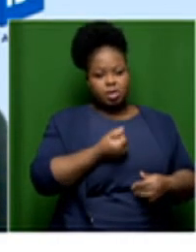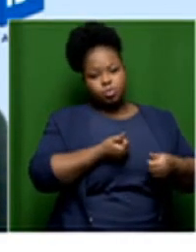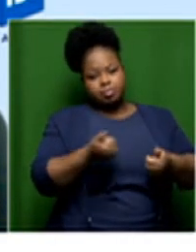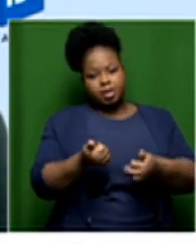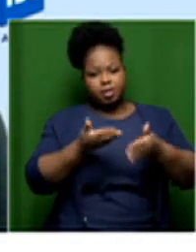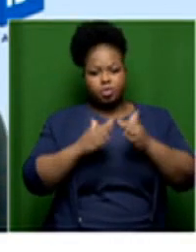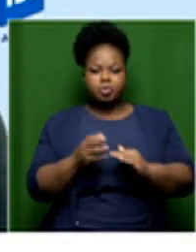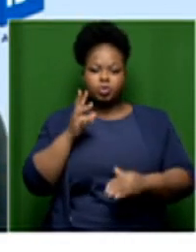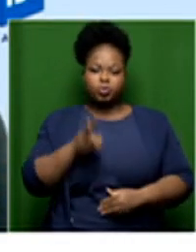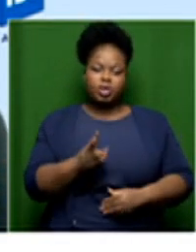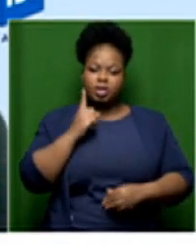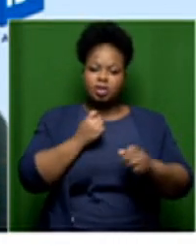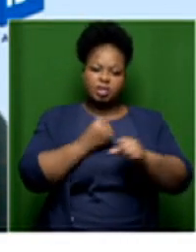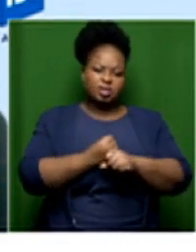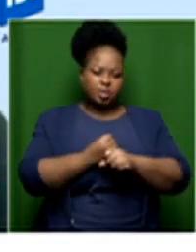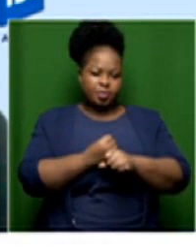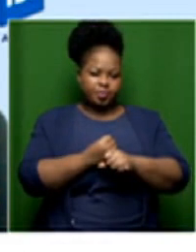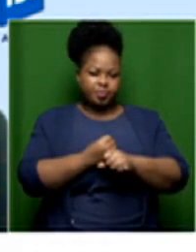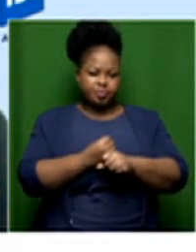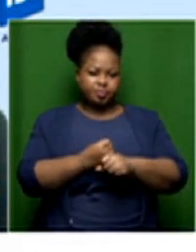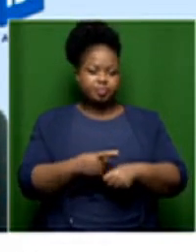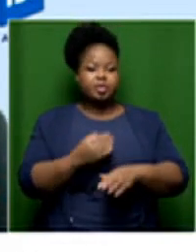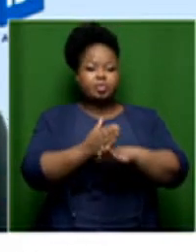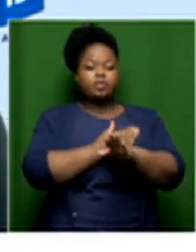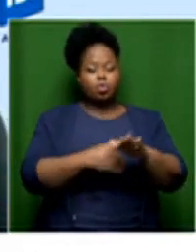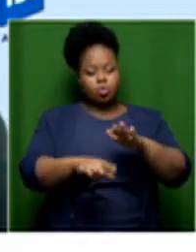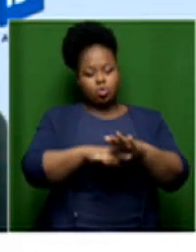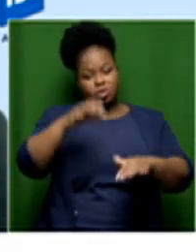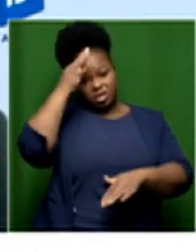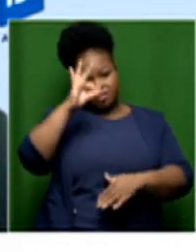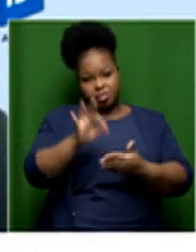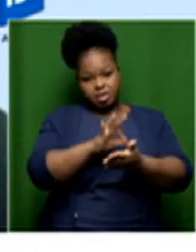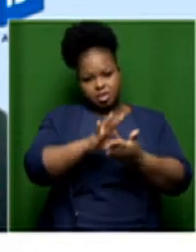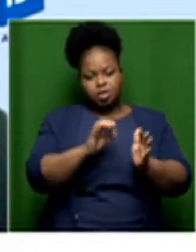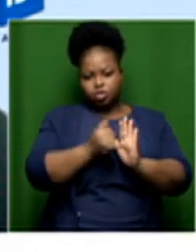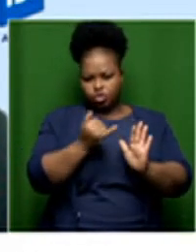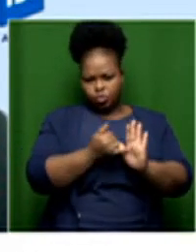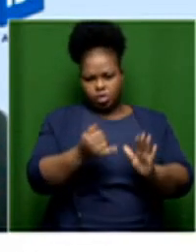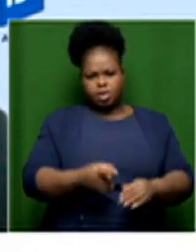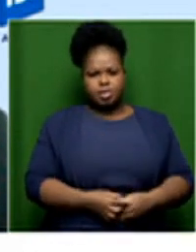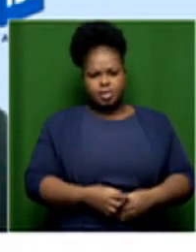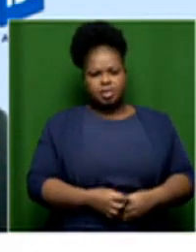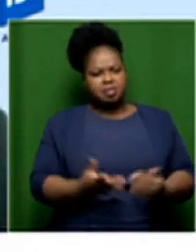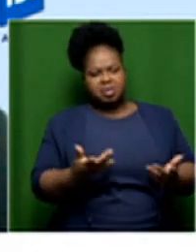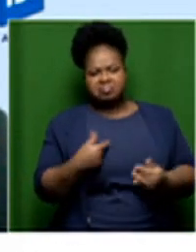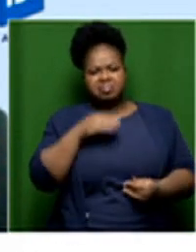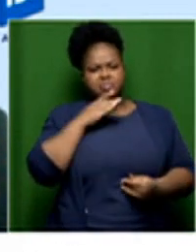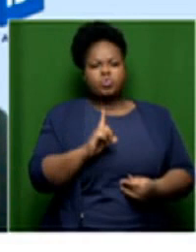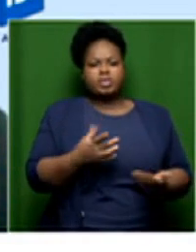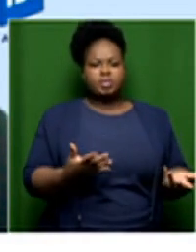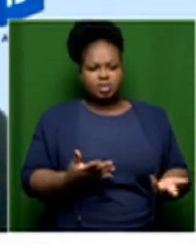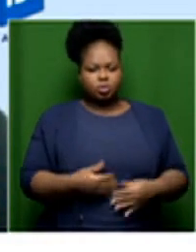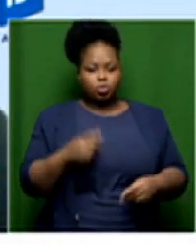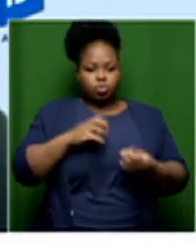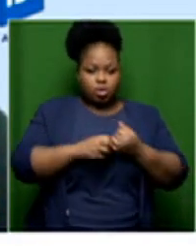into these communities next year ahead of the local government elections in January, you said. But what does that mean in terms